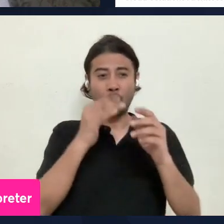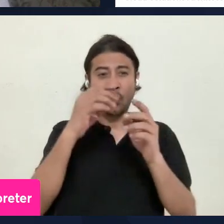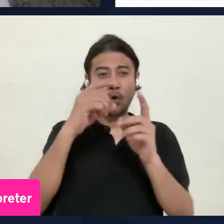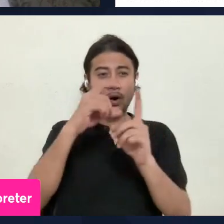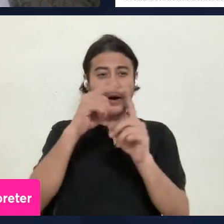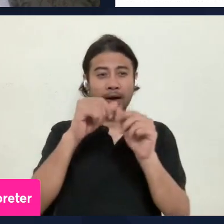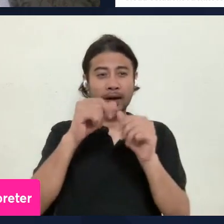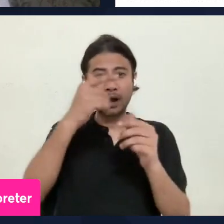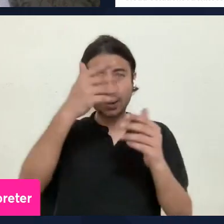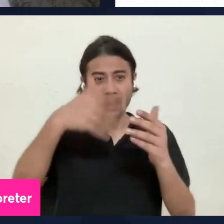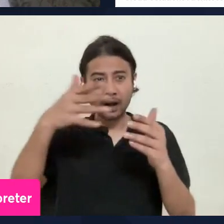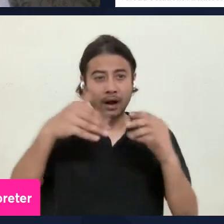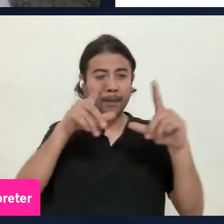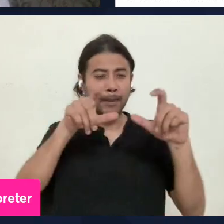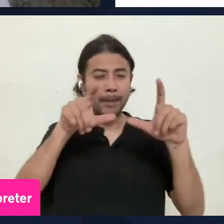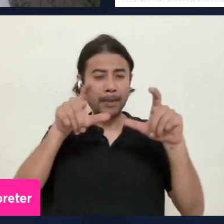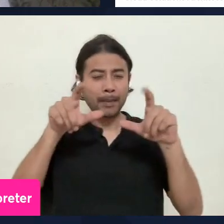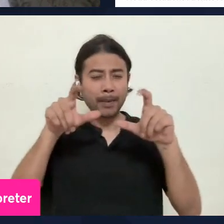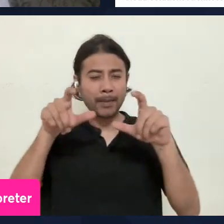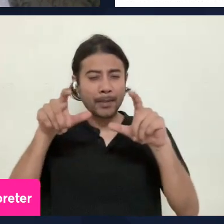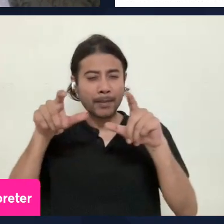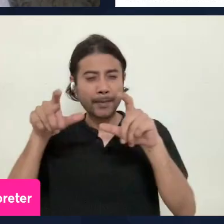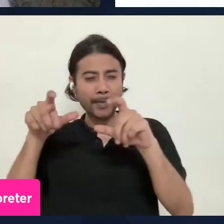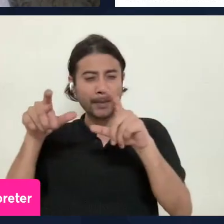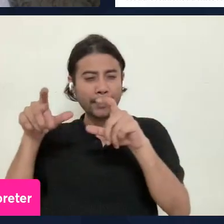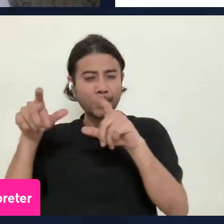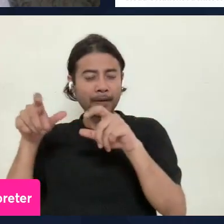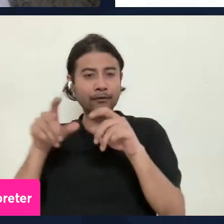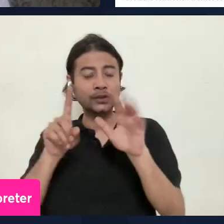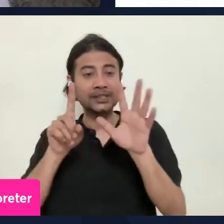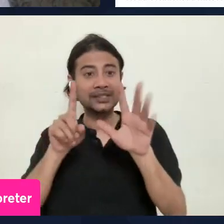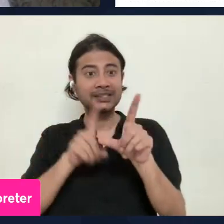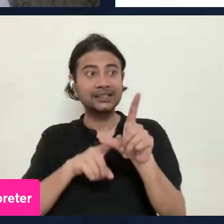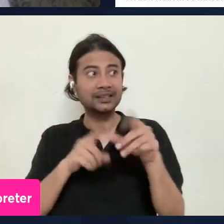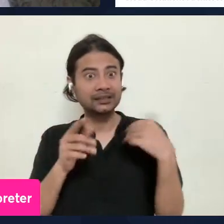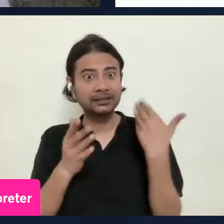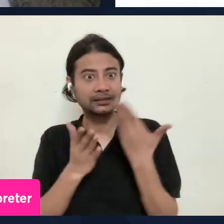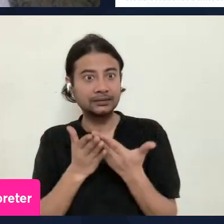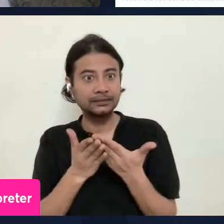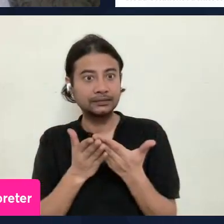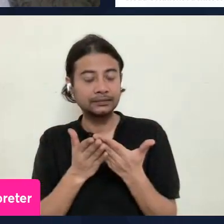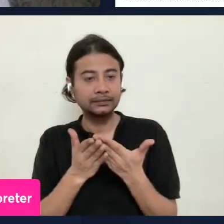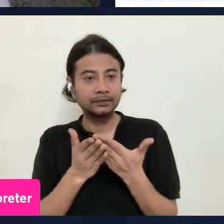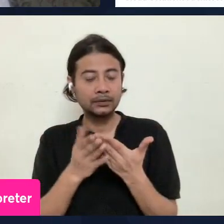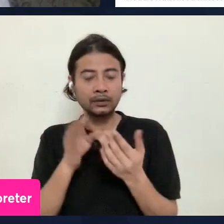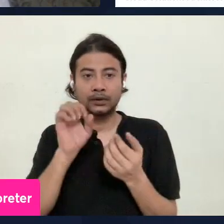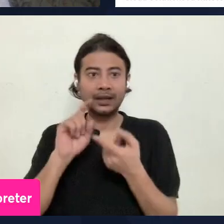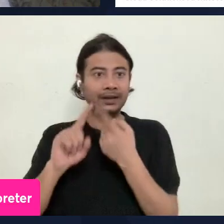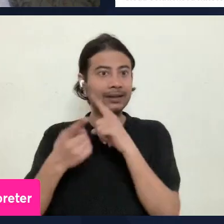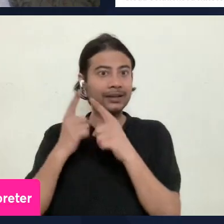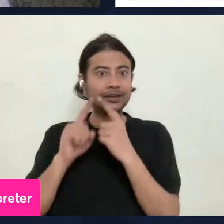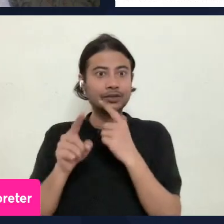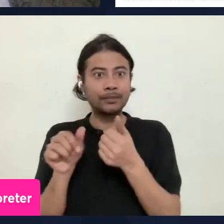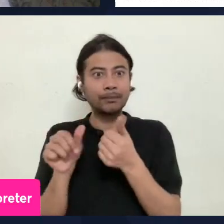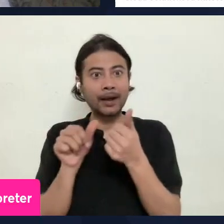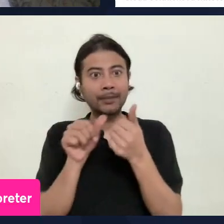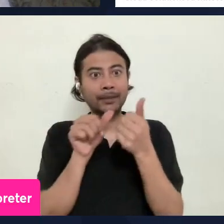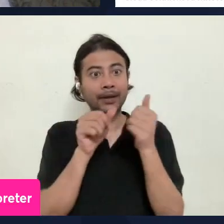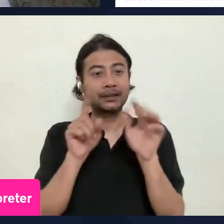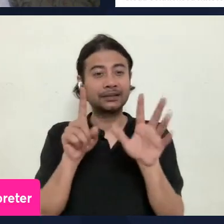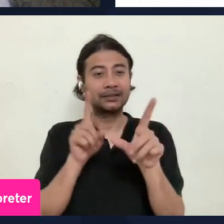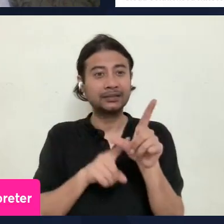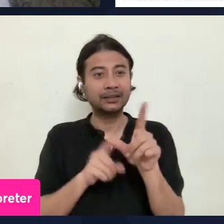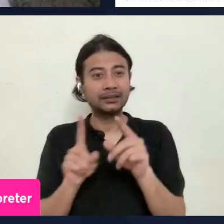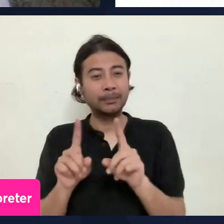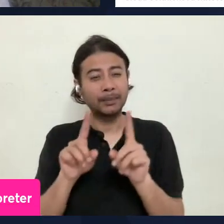snap history as well, which for them was great because they had all that history of the snapshots going back 6 years that they could call